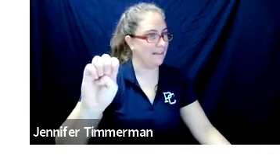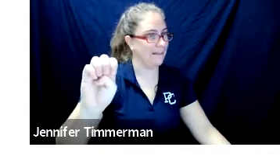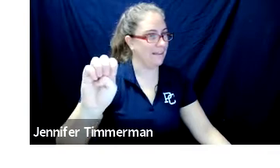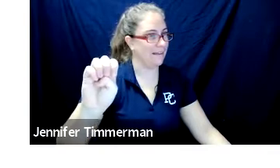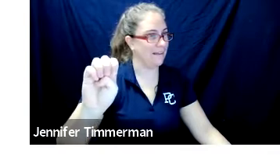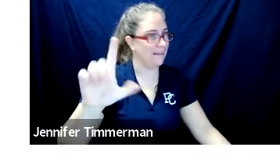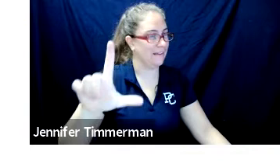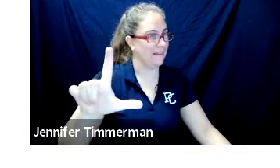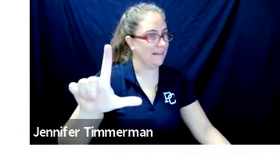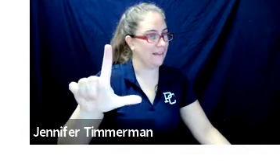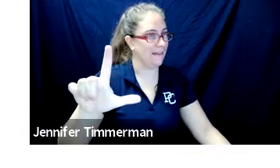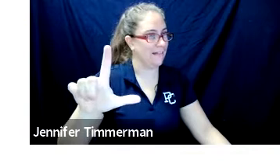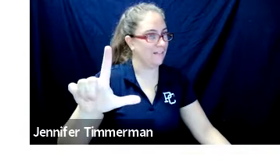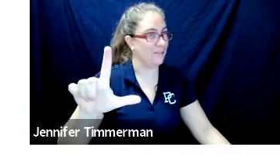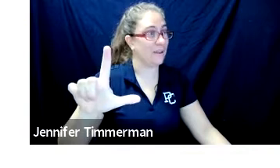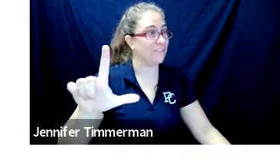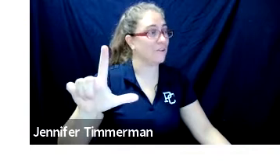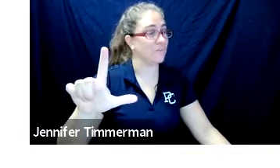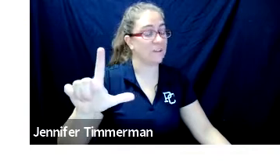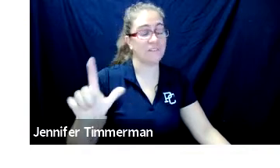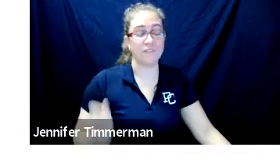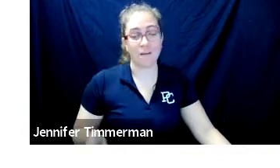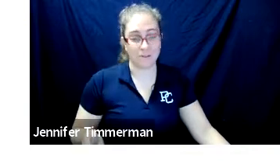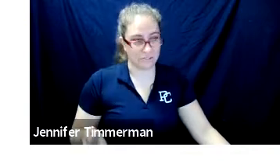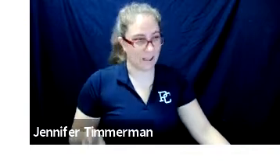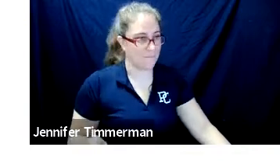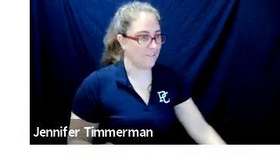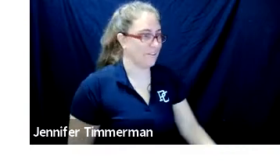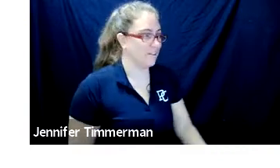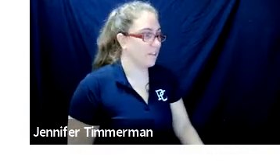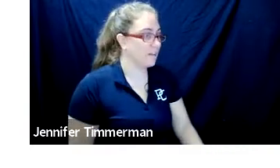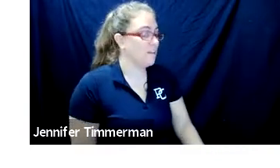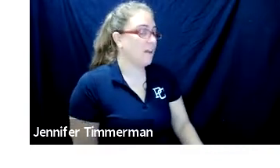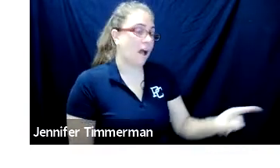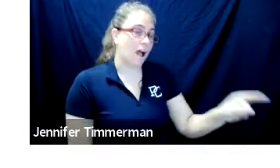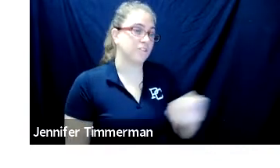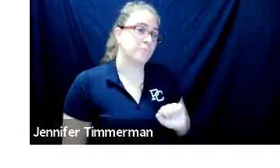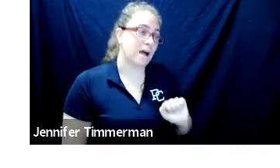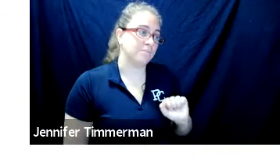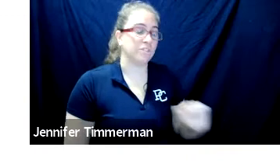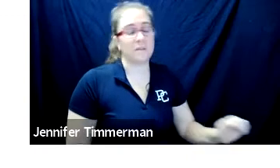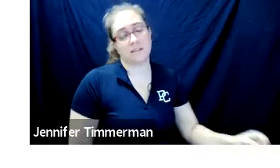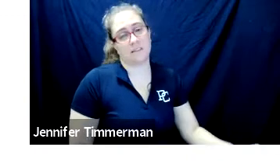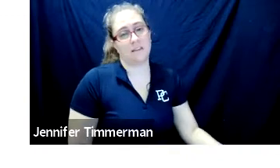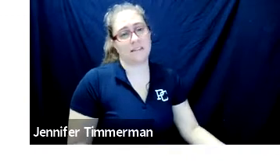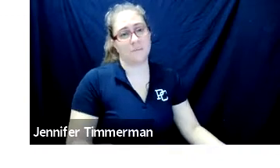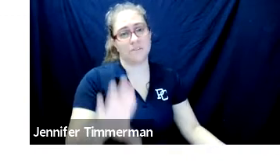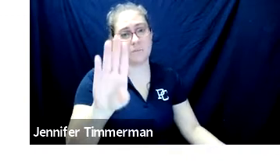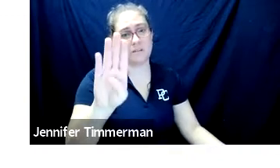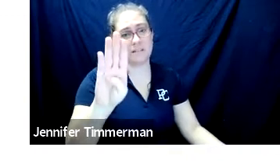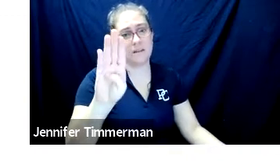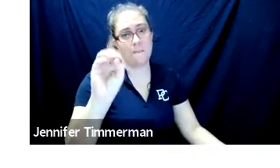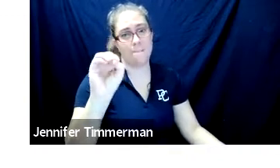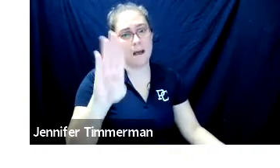E L. You guys are doing a phenomenal job. Very good. I'll do Bob's just because I think his name is